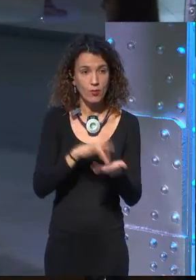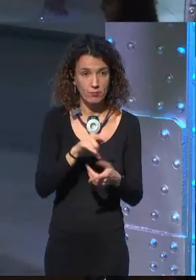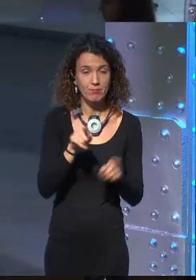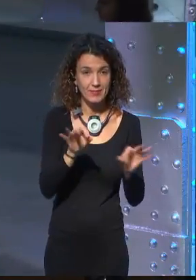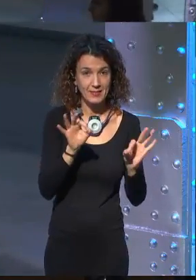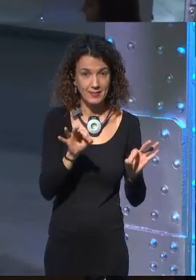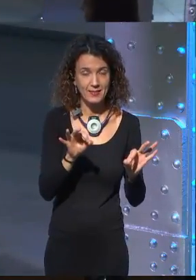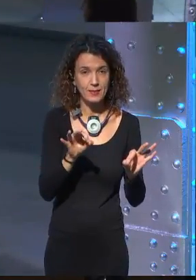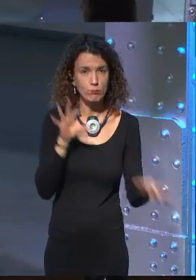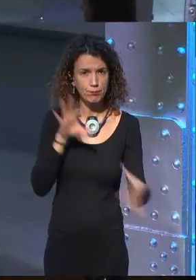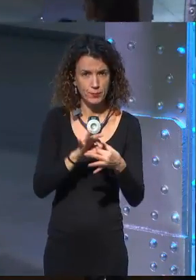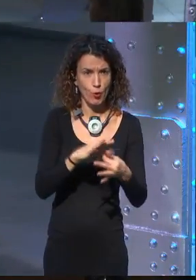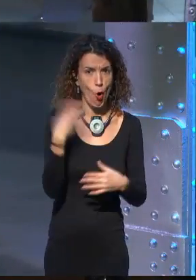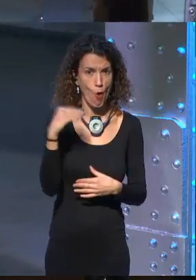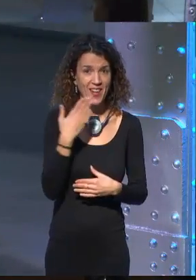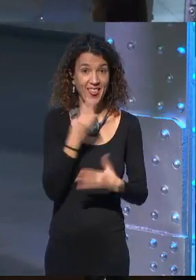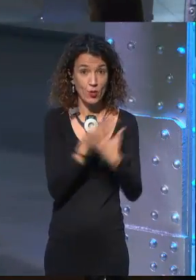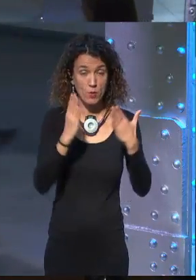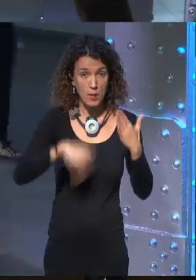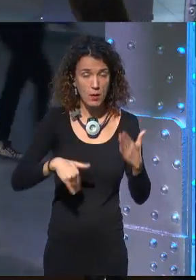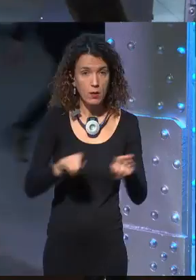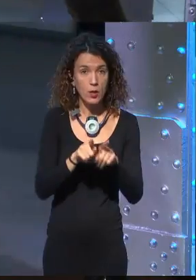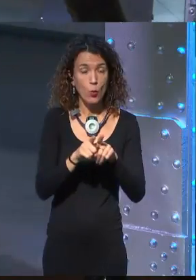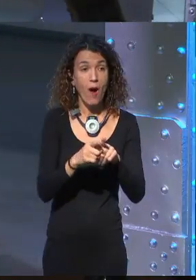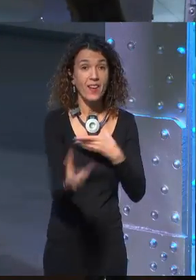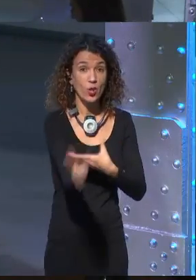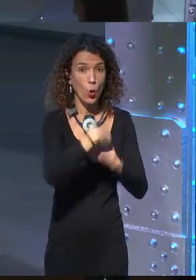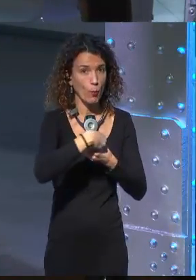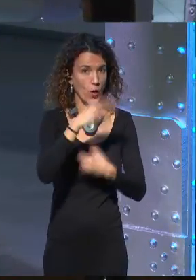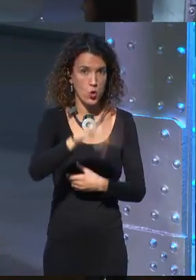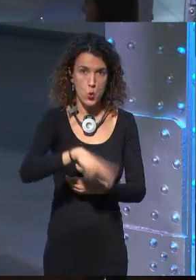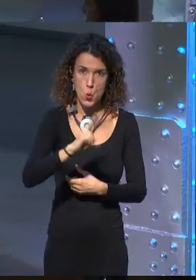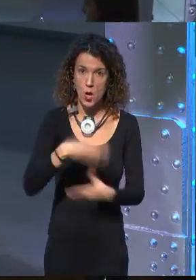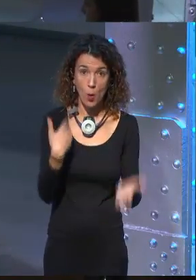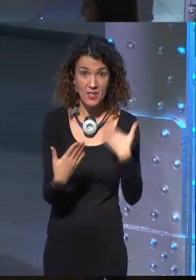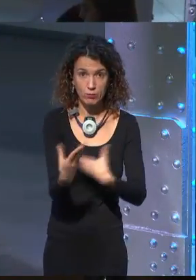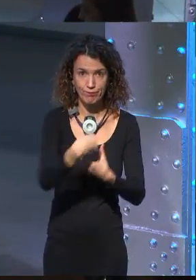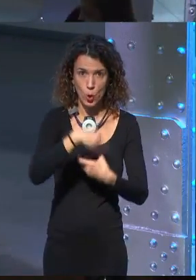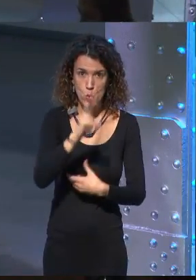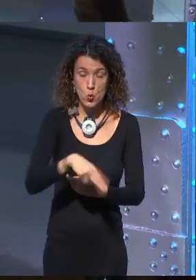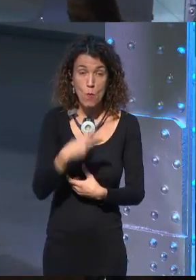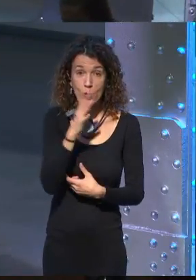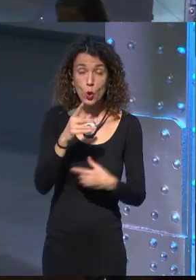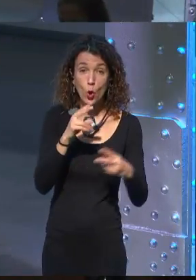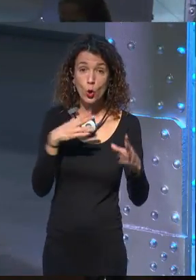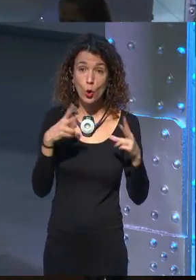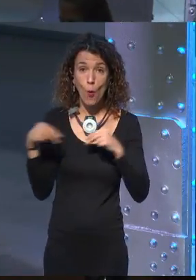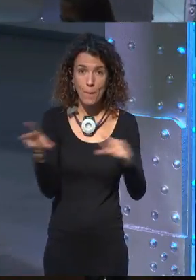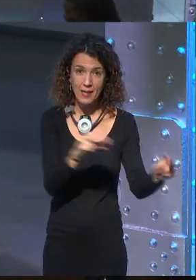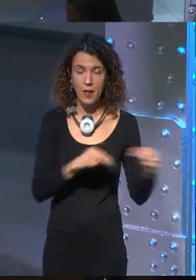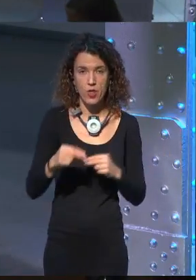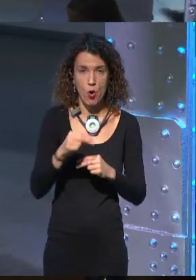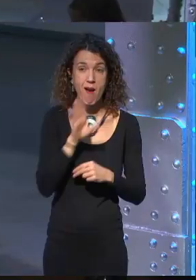them, not with them. This is what makes us different. This is what makes this conversation and others like it